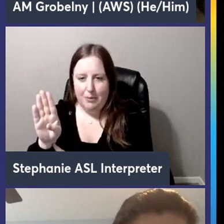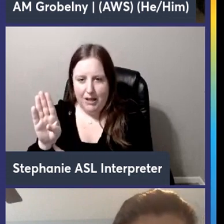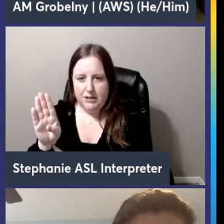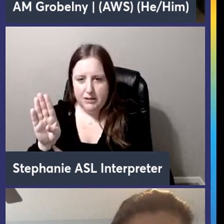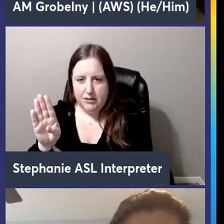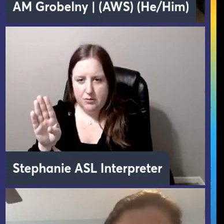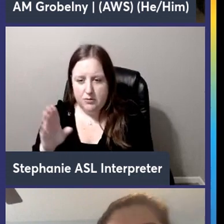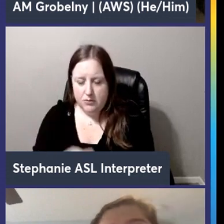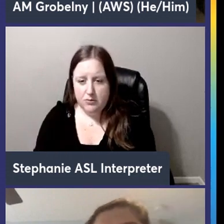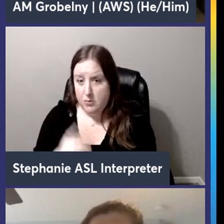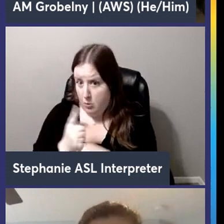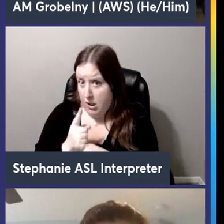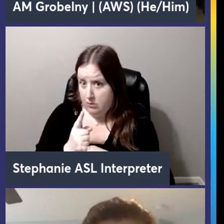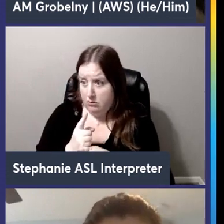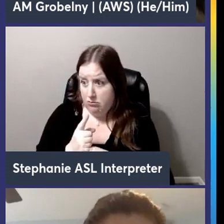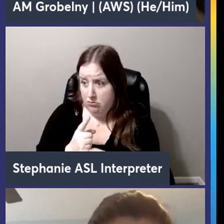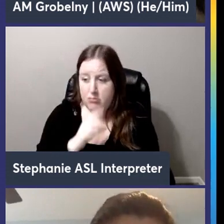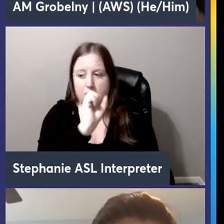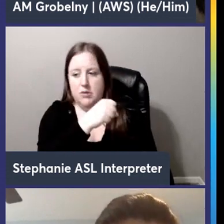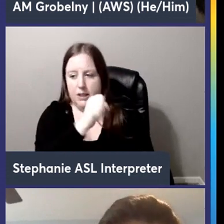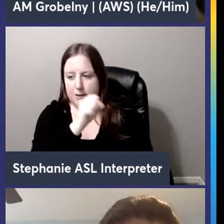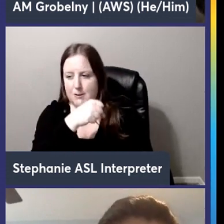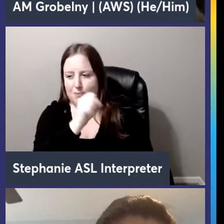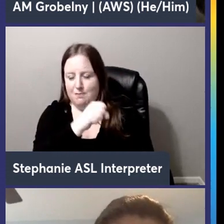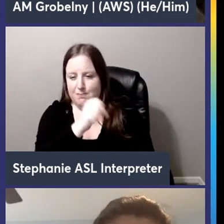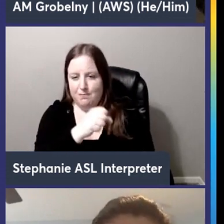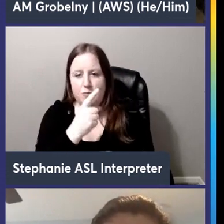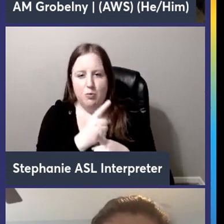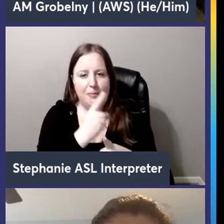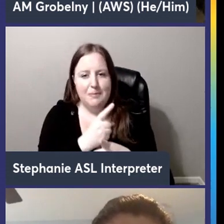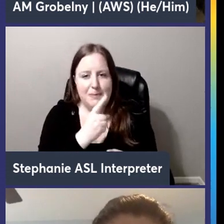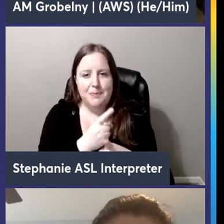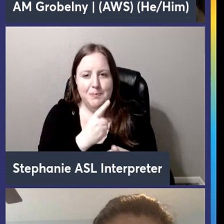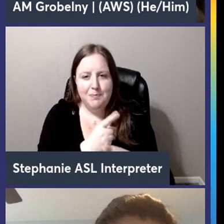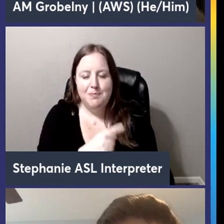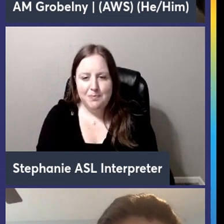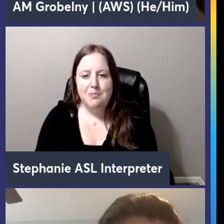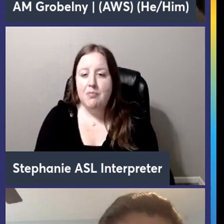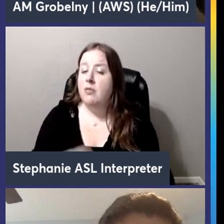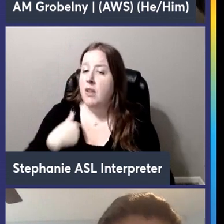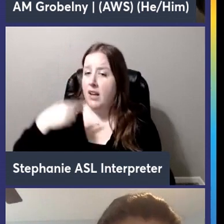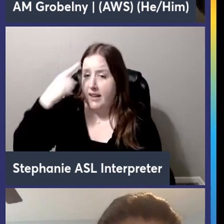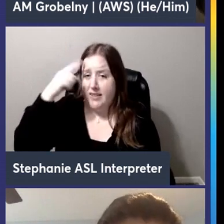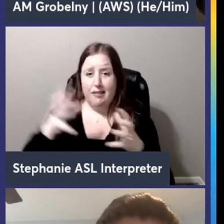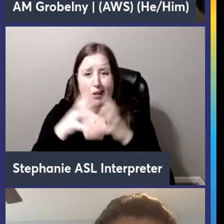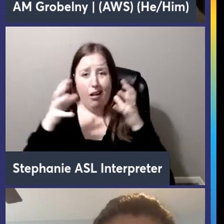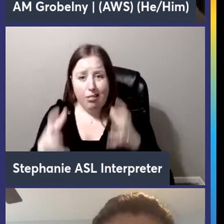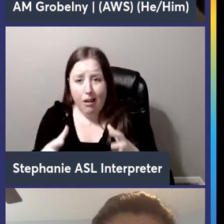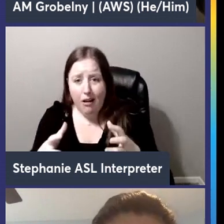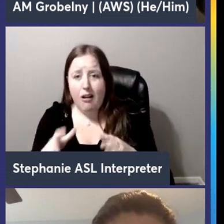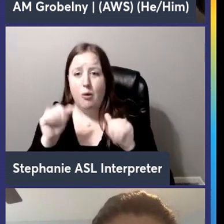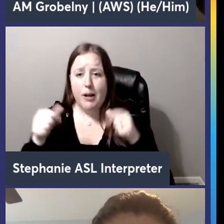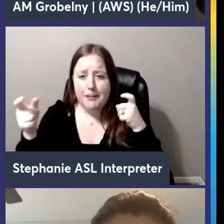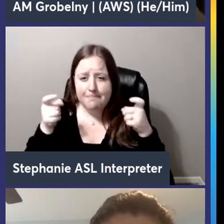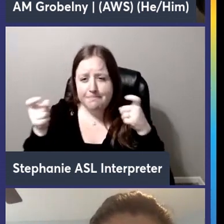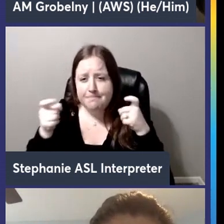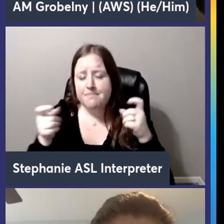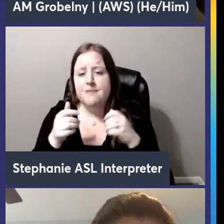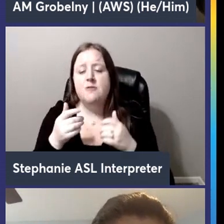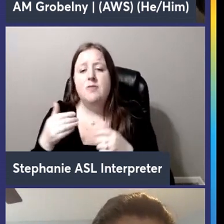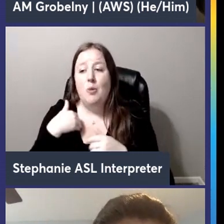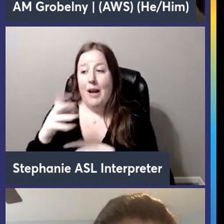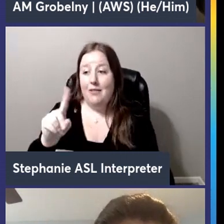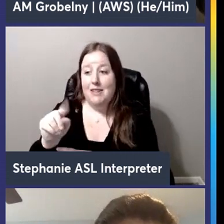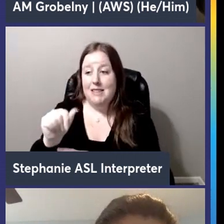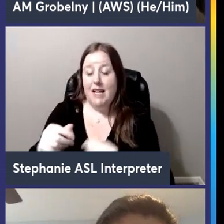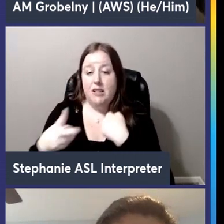present, right? Yeah, it does. I think there's a lot we can do given that we have the data